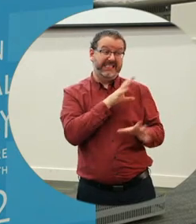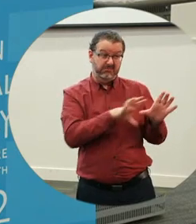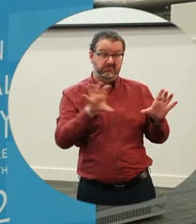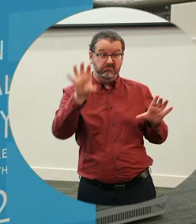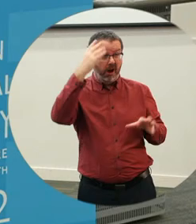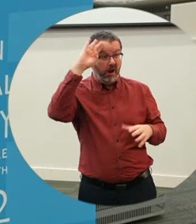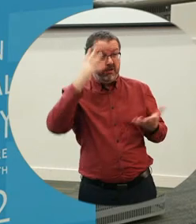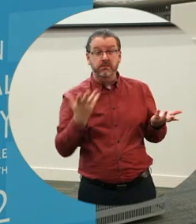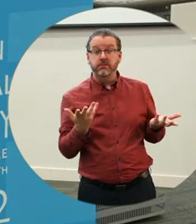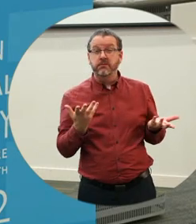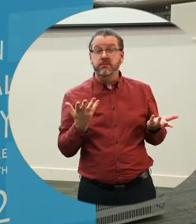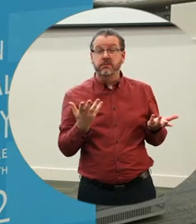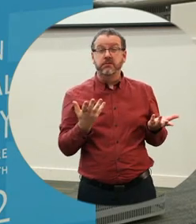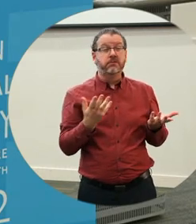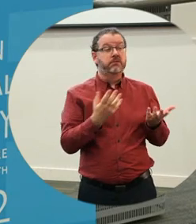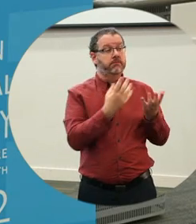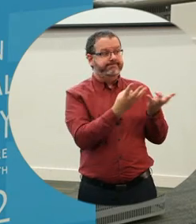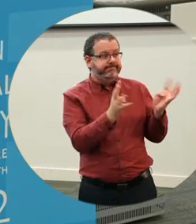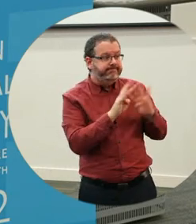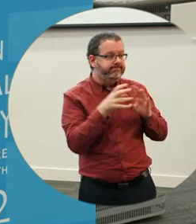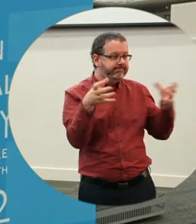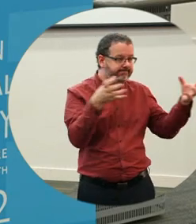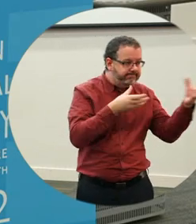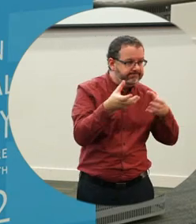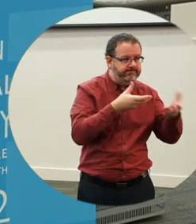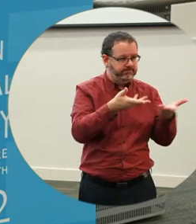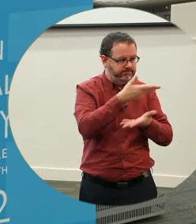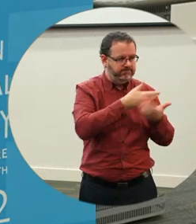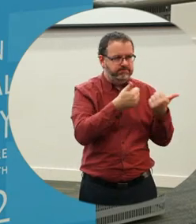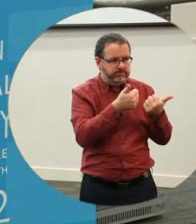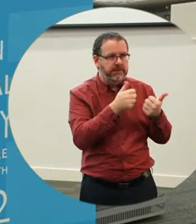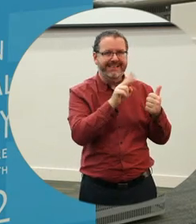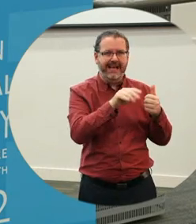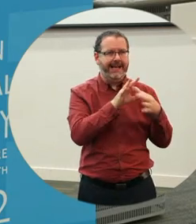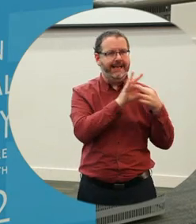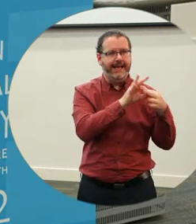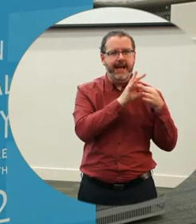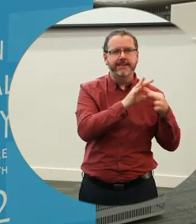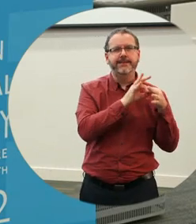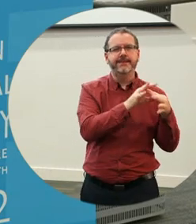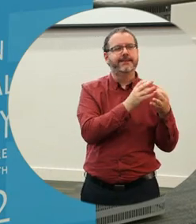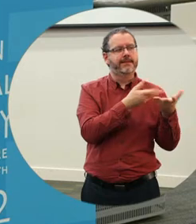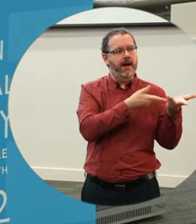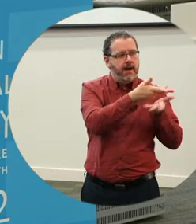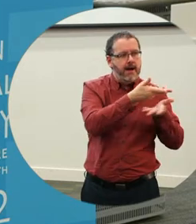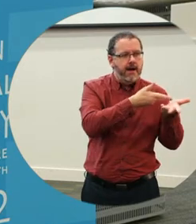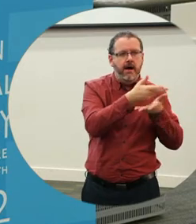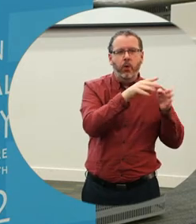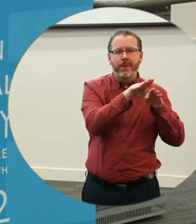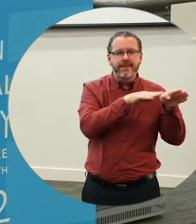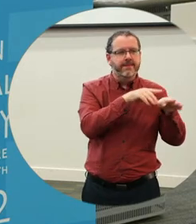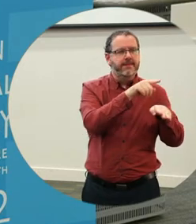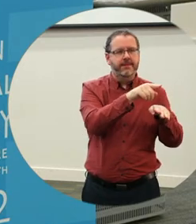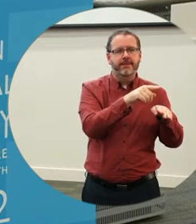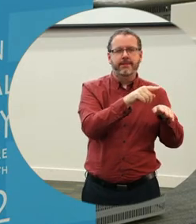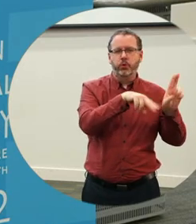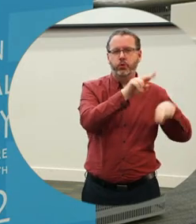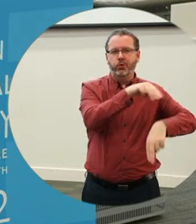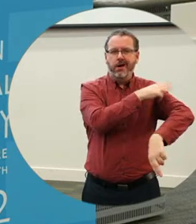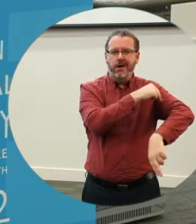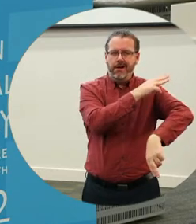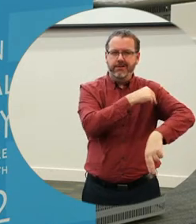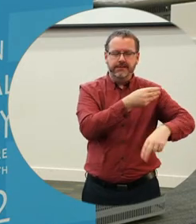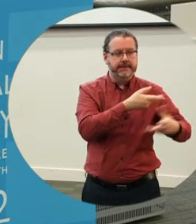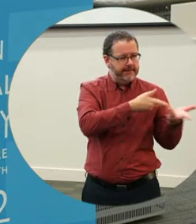would be able to liaise with and work with the officers of the newly formed